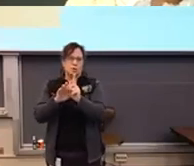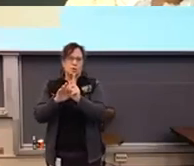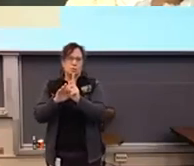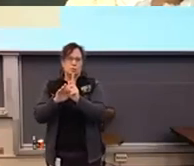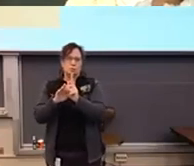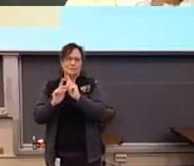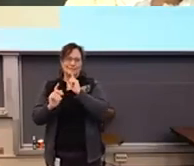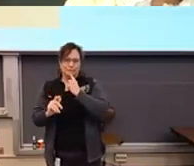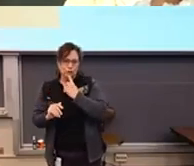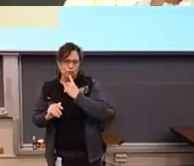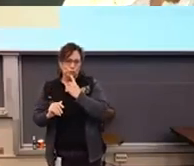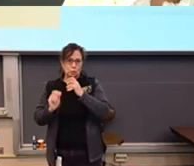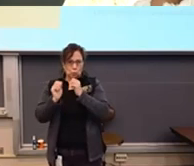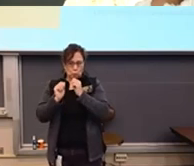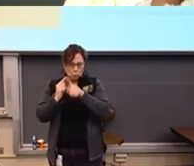dementia diagnosis.